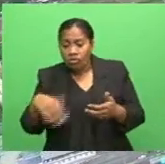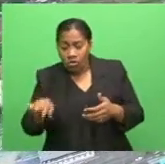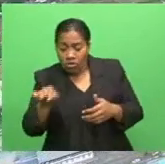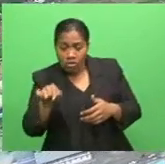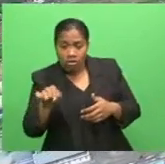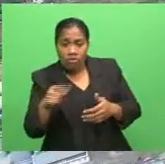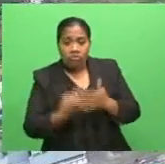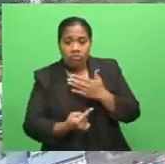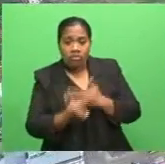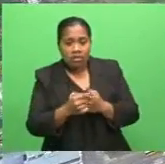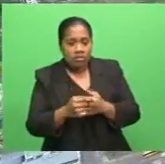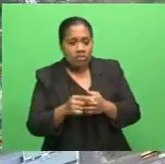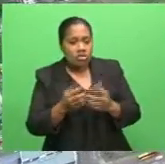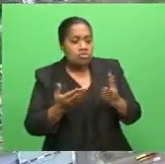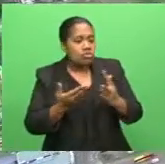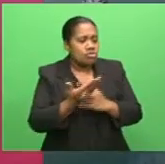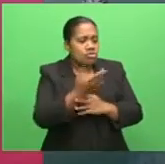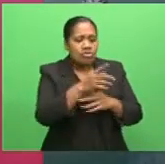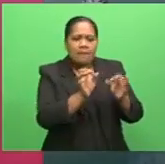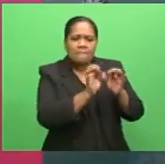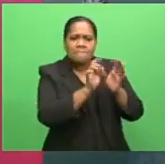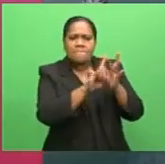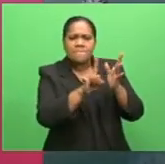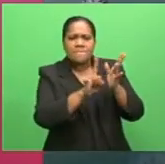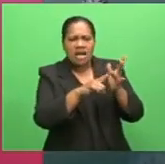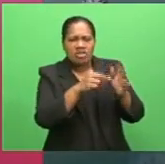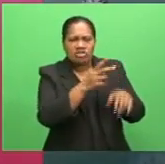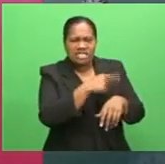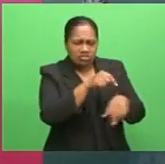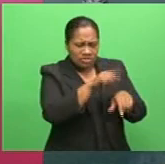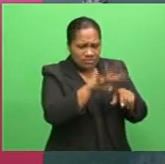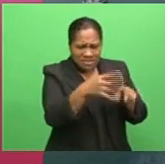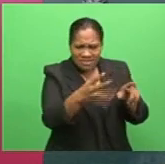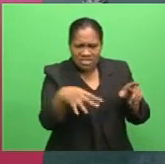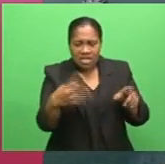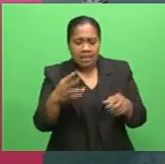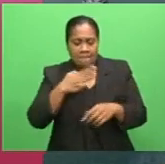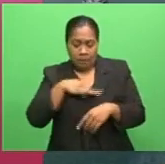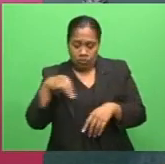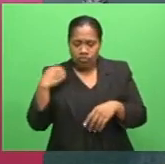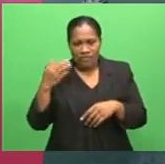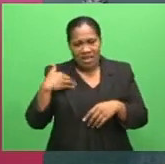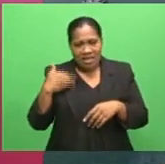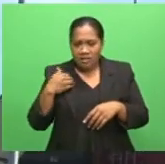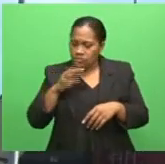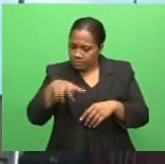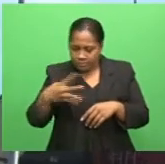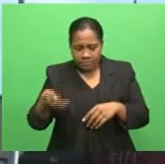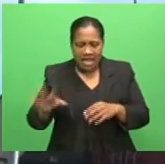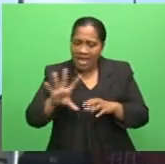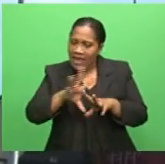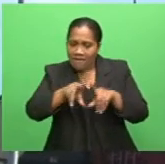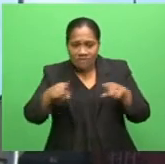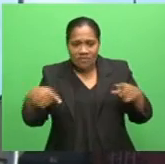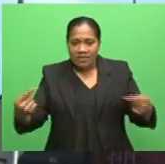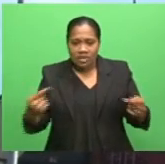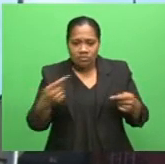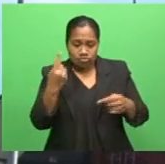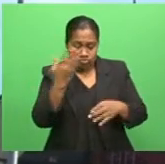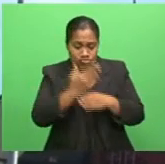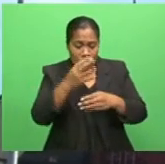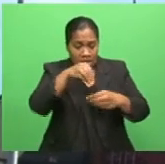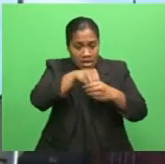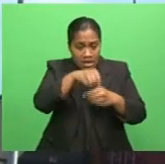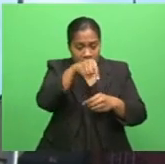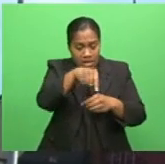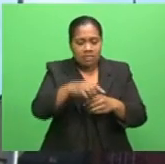as Biosecurity, Ministry of Health, and also their duty and everything is handled by customs. The Public Health Act has been